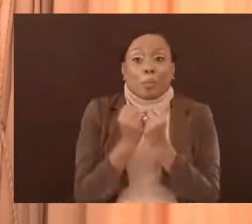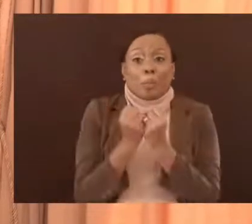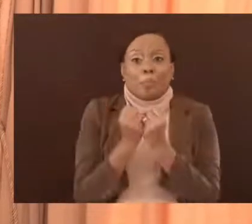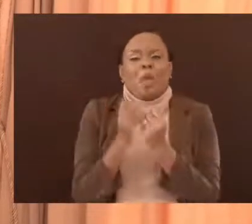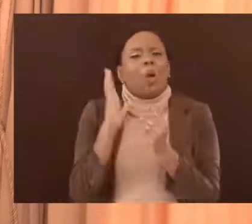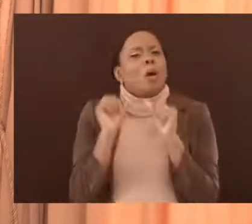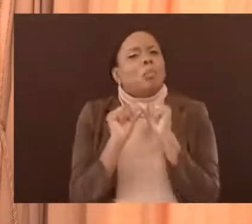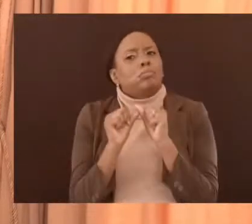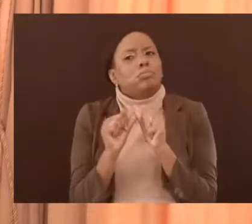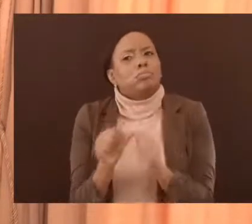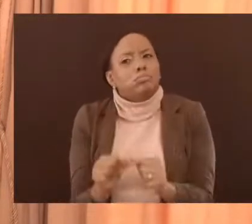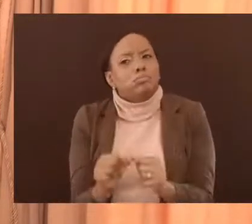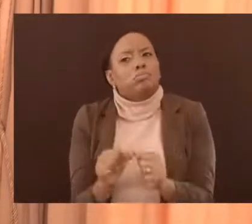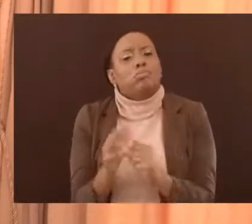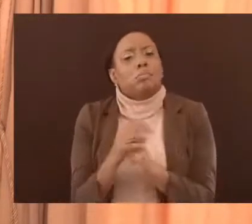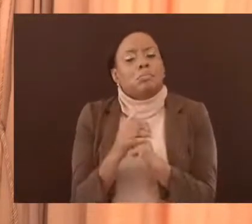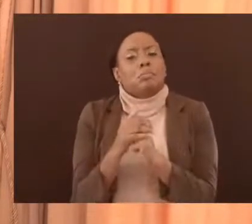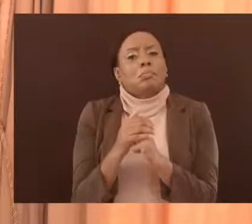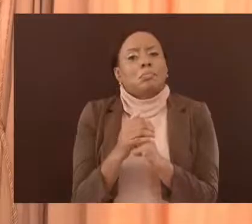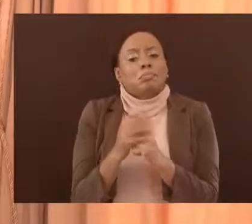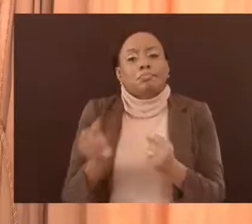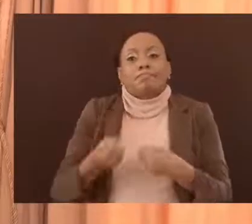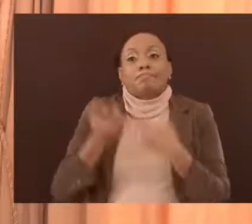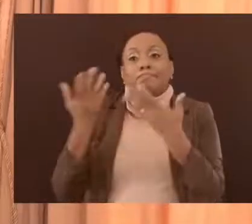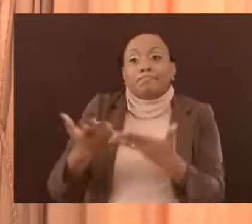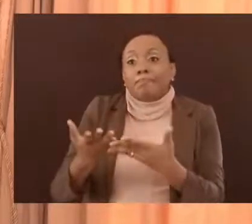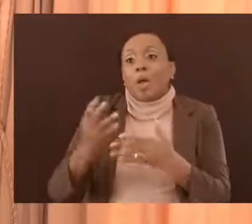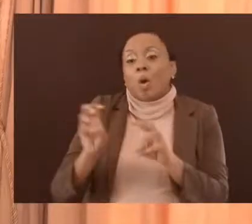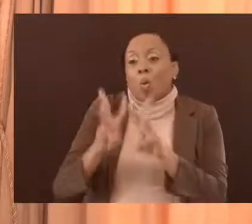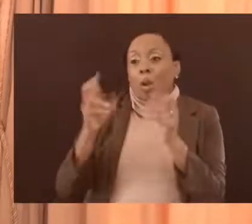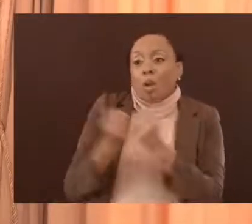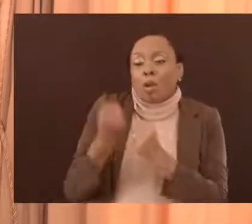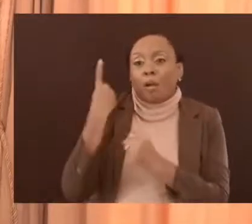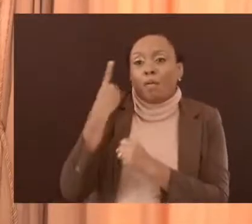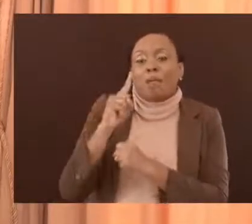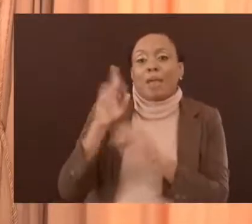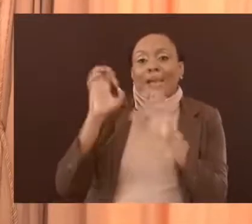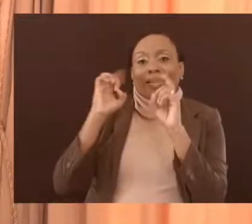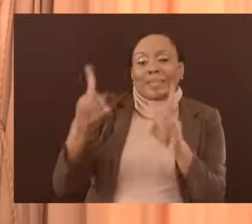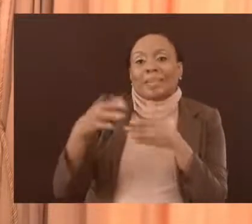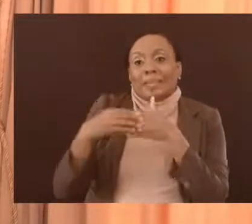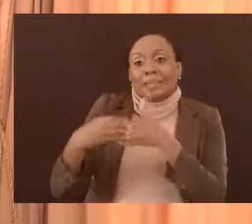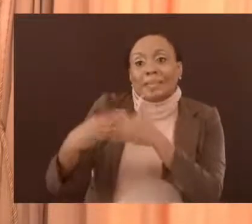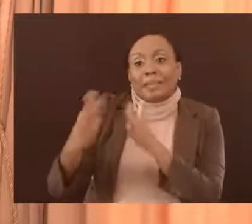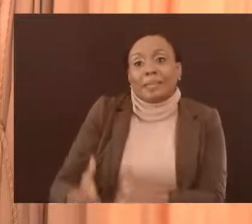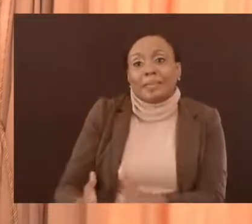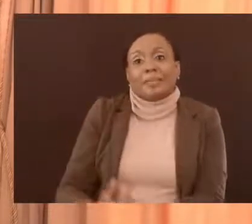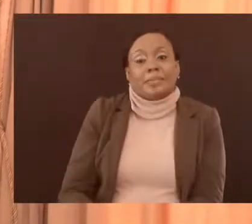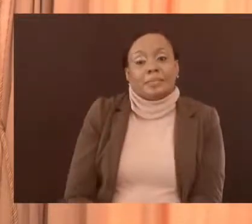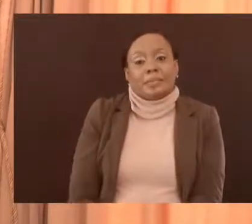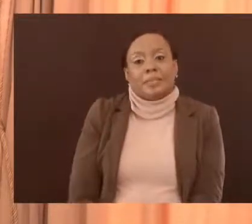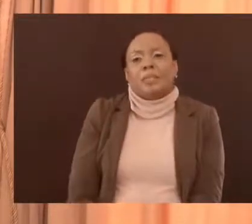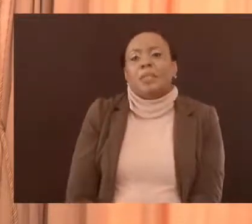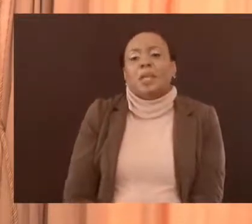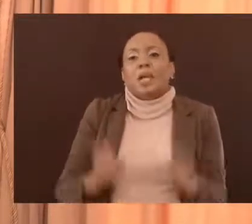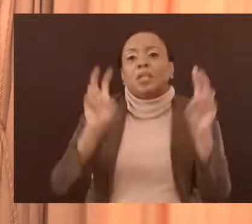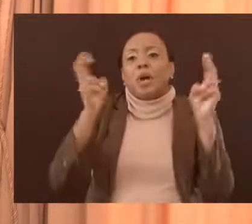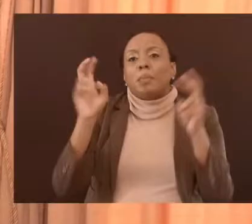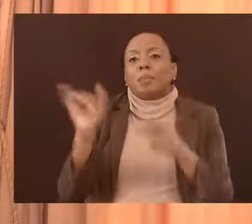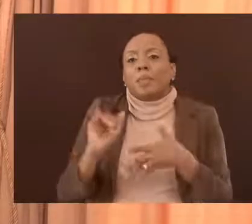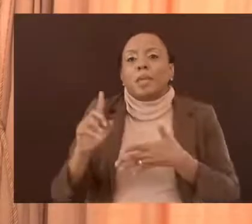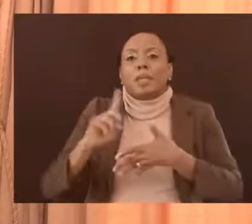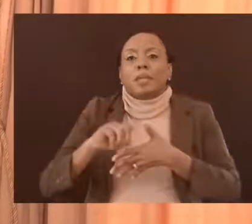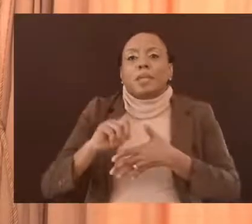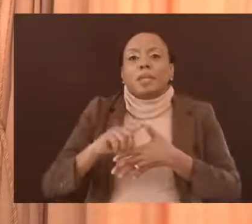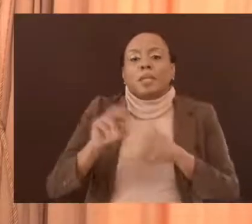that trajectory and offer workshops to educational leaders. Of course, we will be looking at topics such as